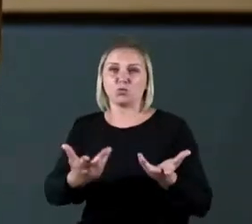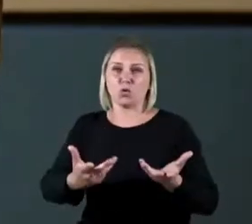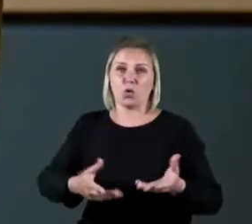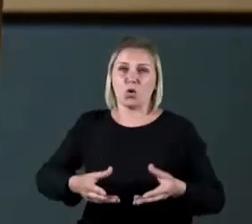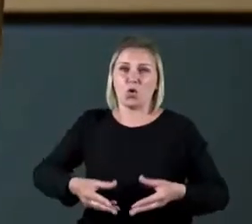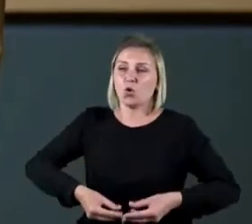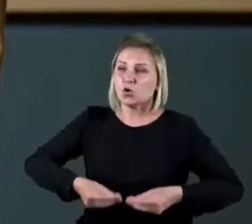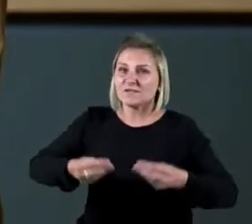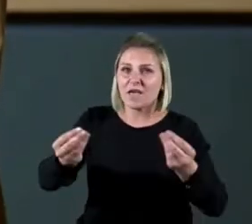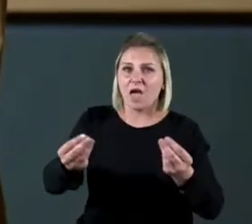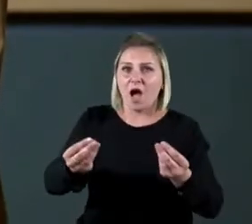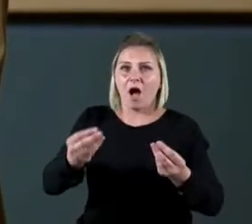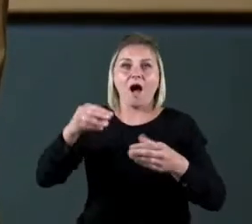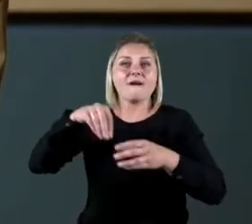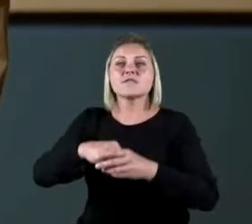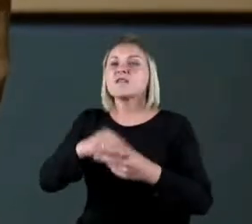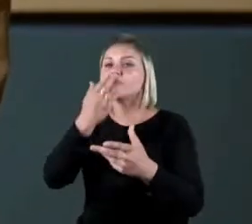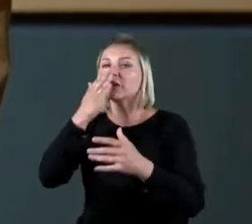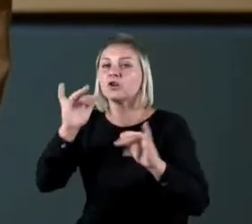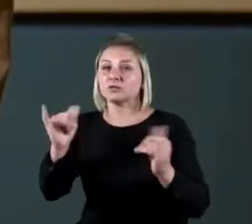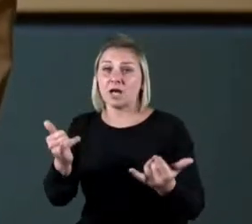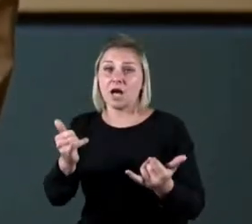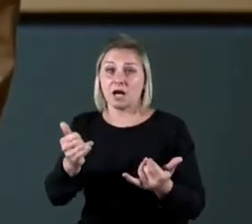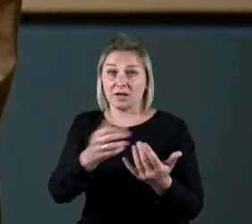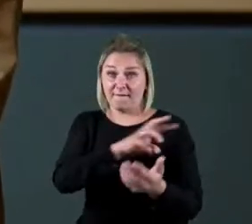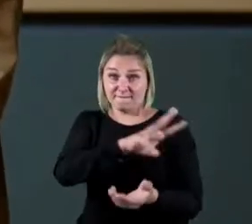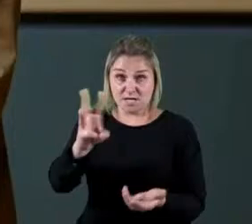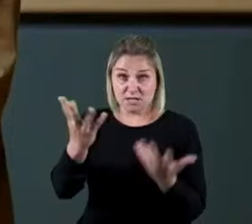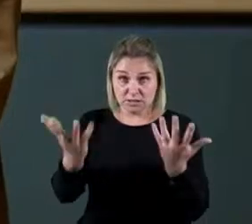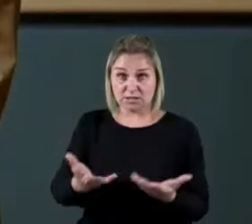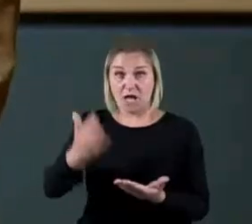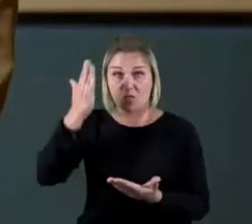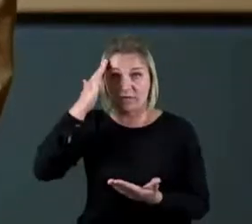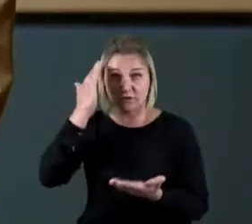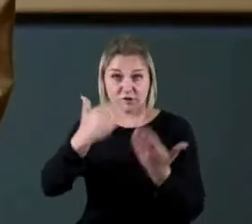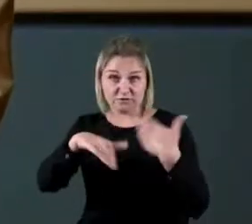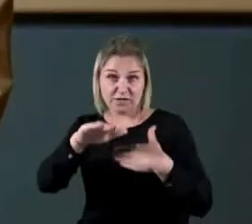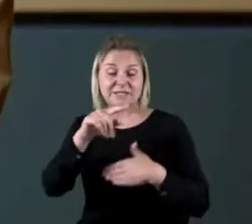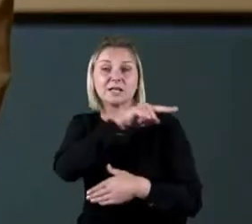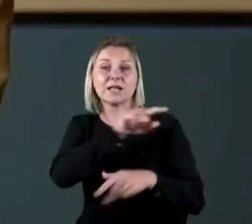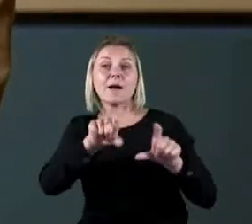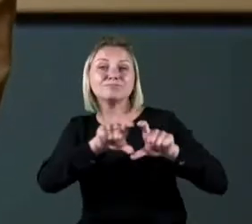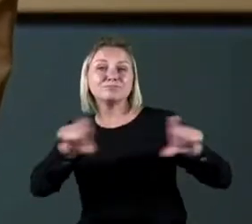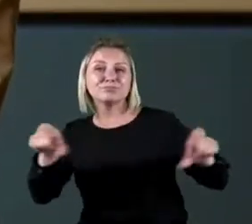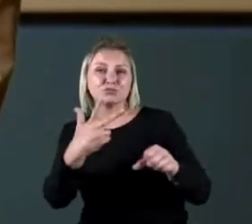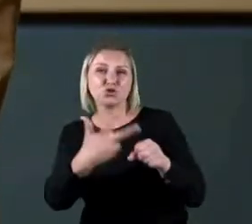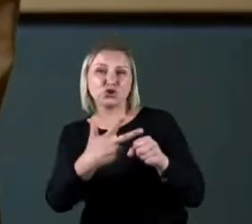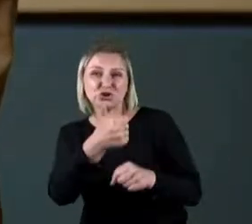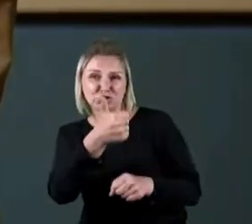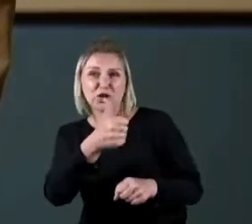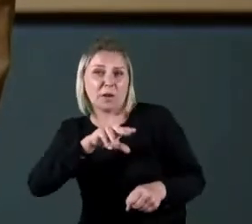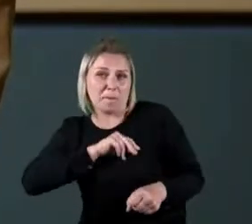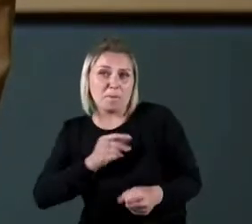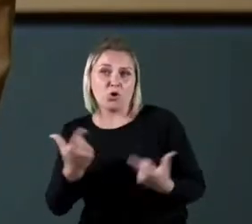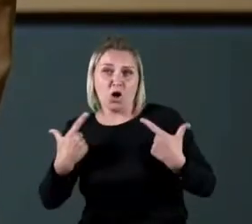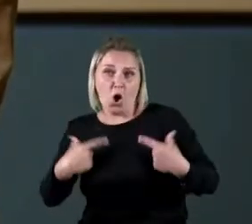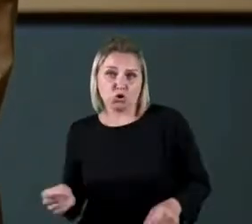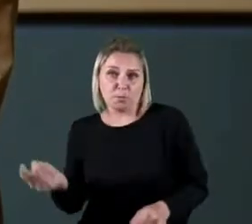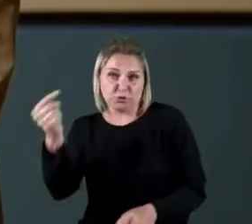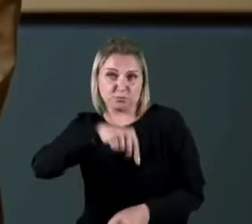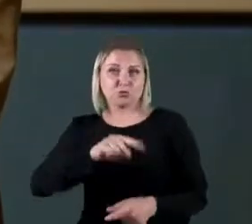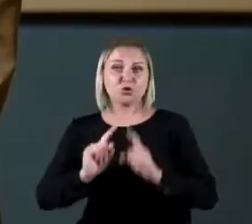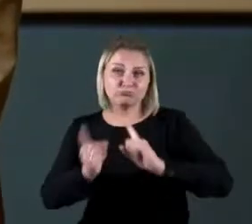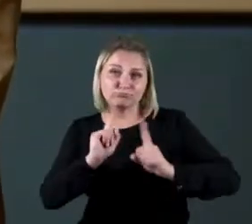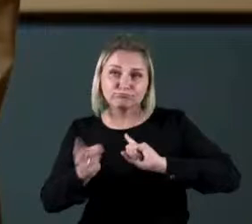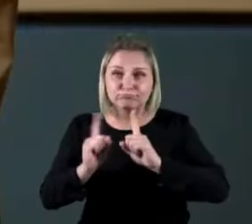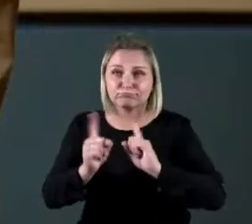please come and visit our stand in the expo. We are stand number 31. And we have lots of examples, some excellent images from photo diaries that our participants have taken part in,